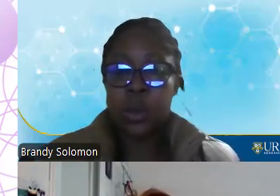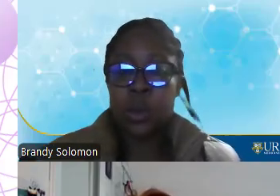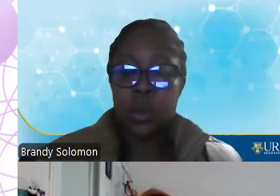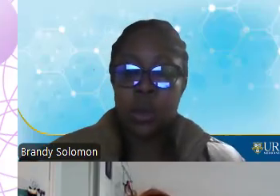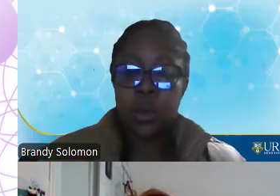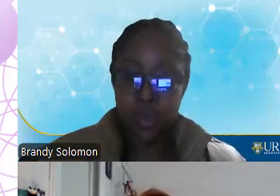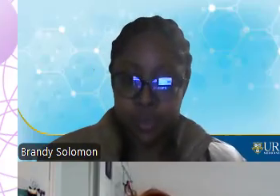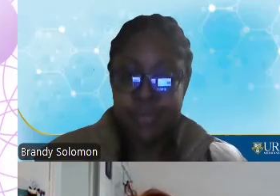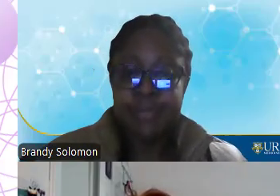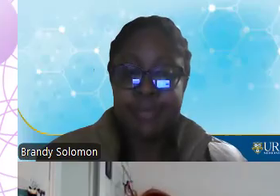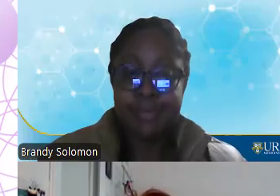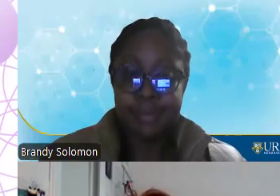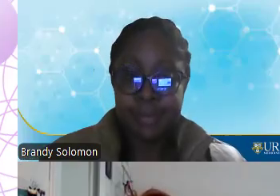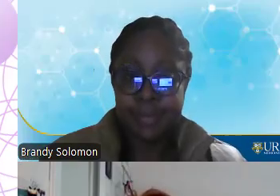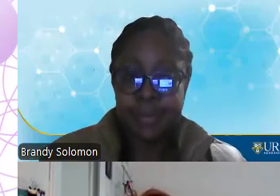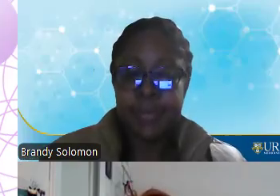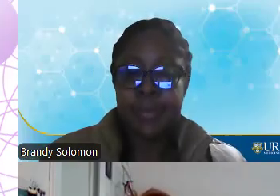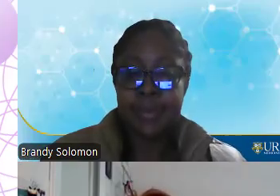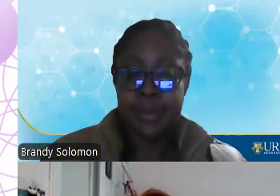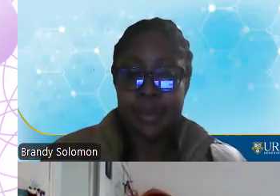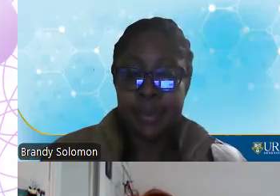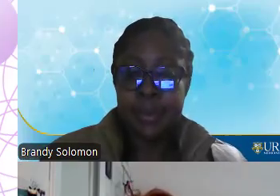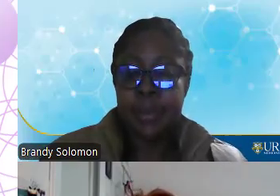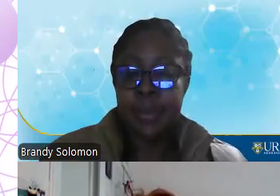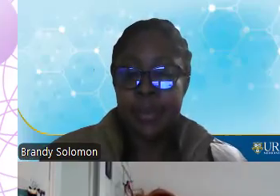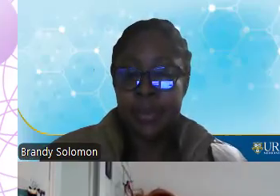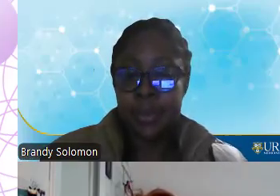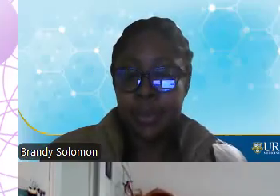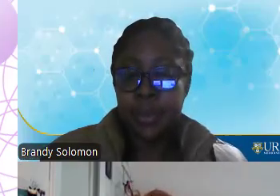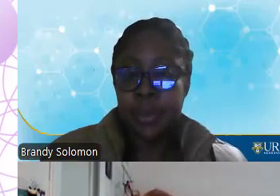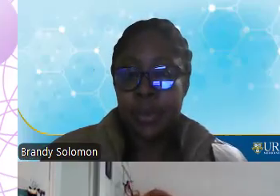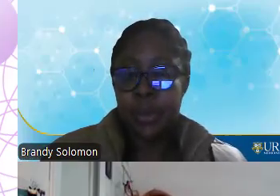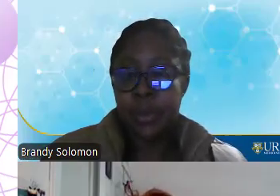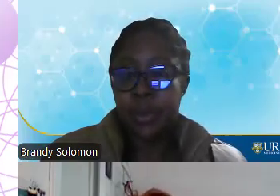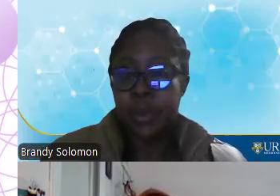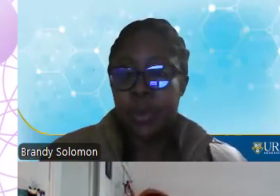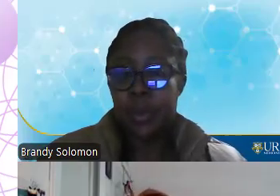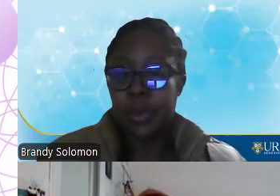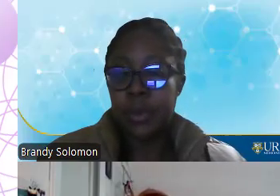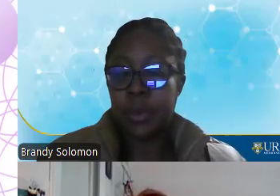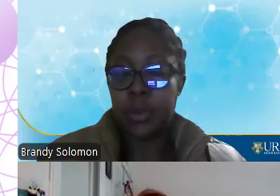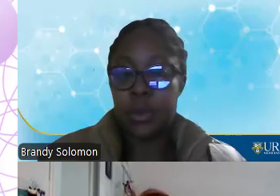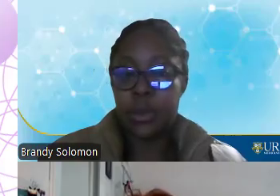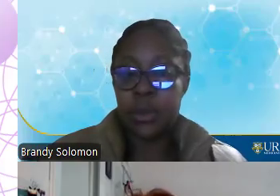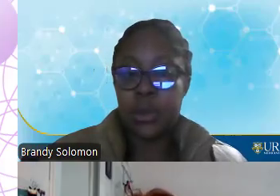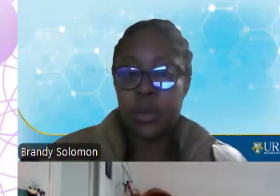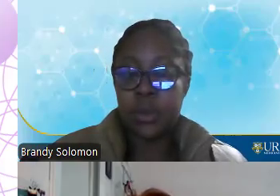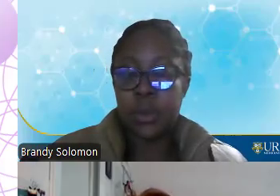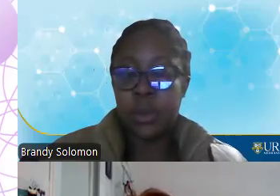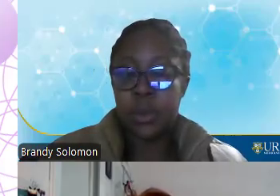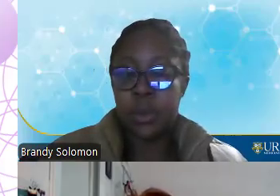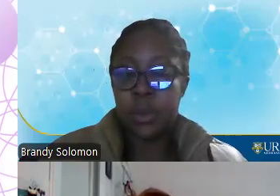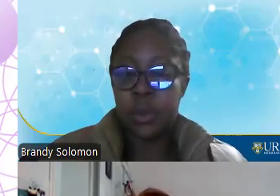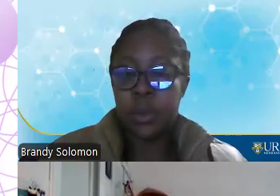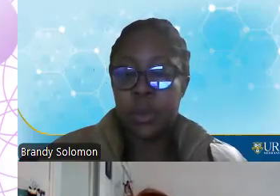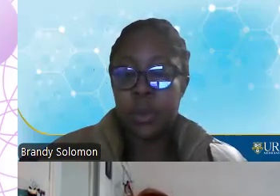workplace considerations. Here's some examples of things if you were going to be working with a business who might be interested in starting a registered